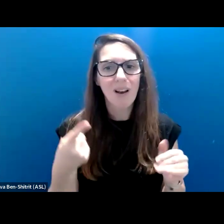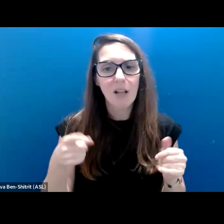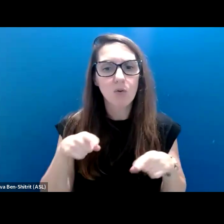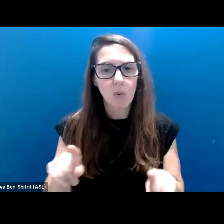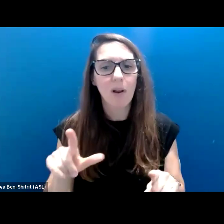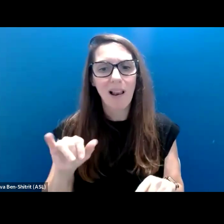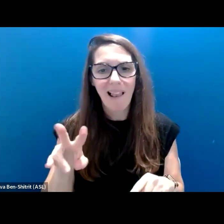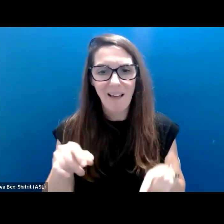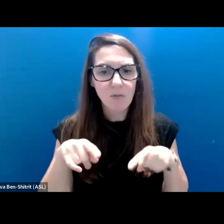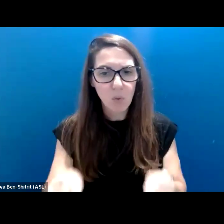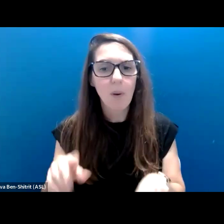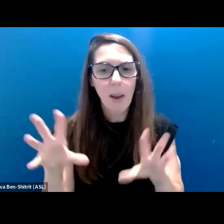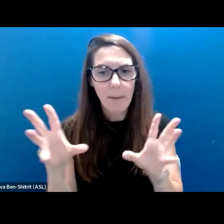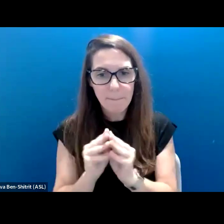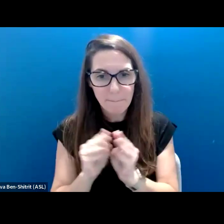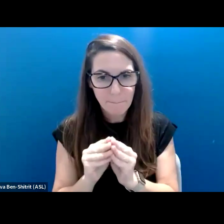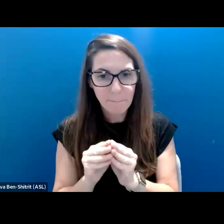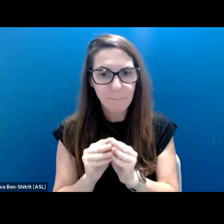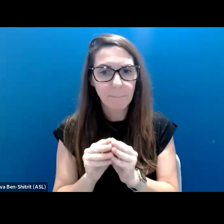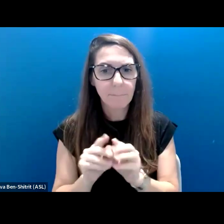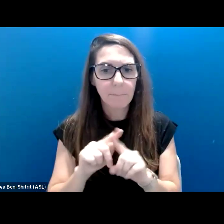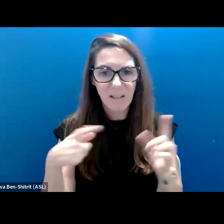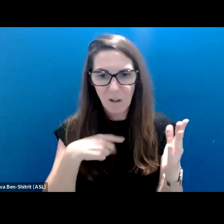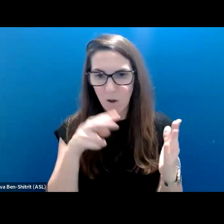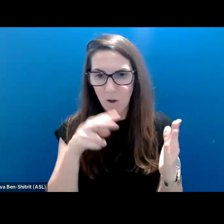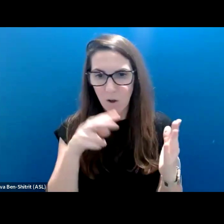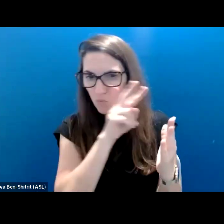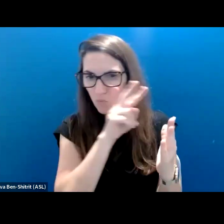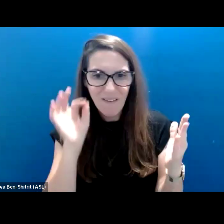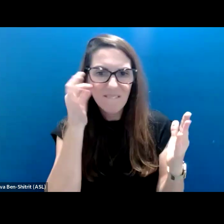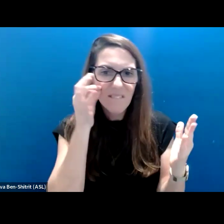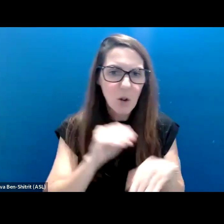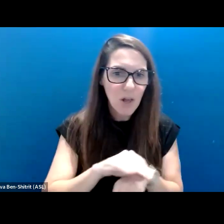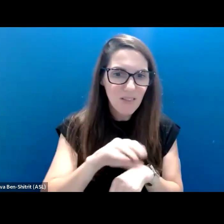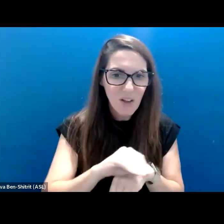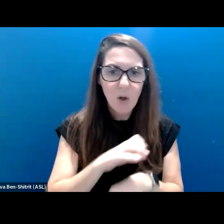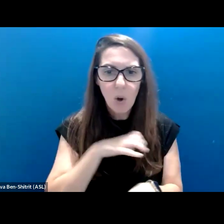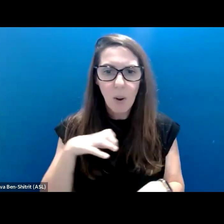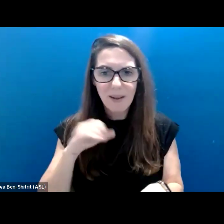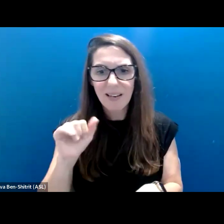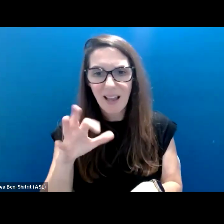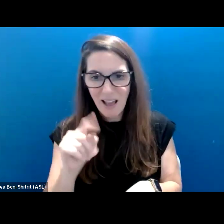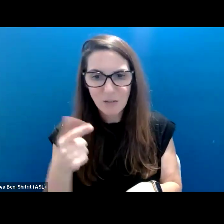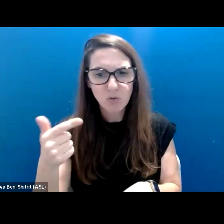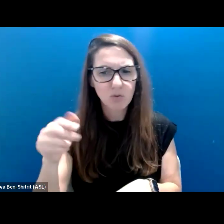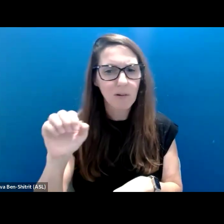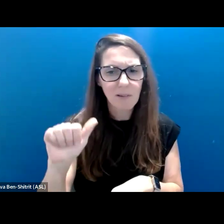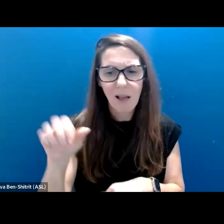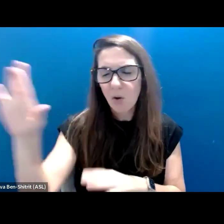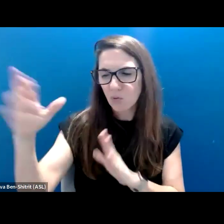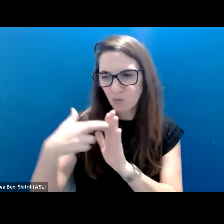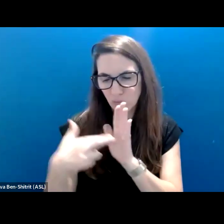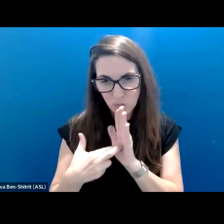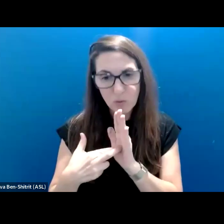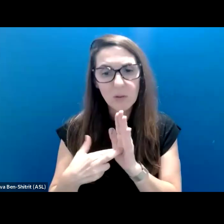our meetings. But in reading the Federal Advisory Committee Act, the GSA rules, and elsewhere,